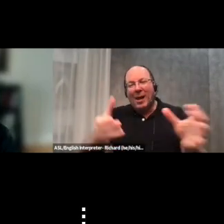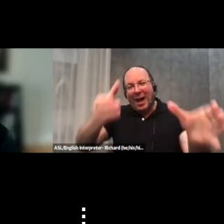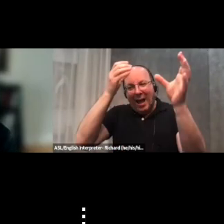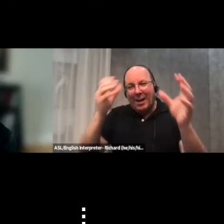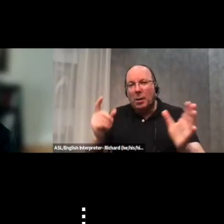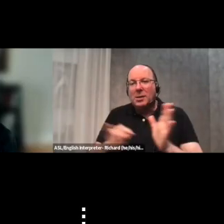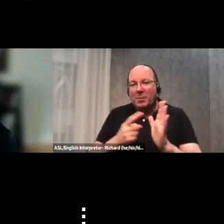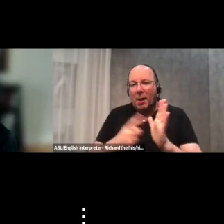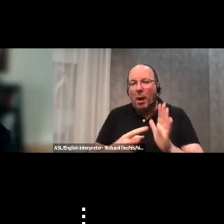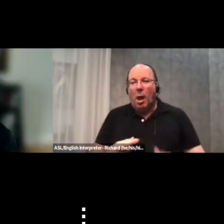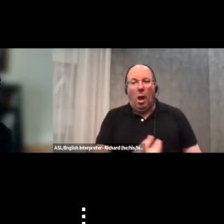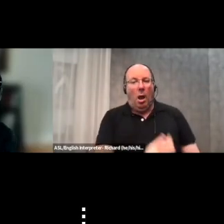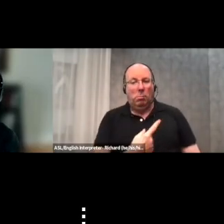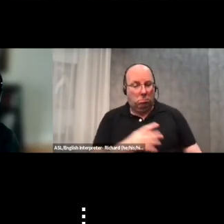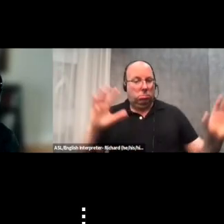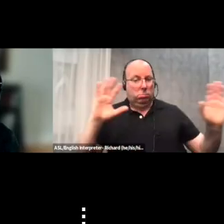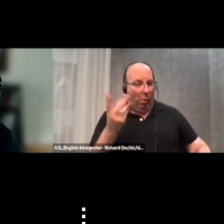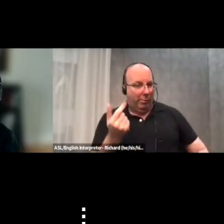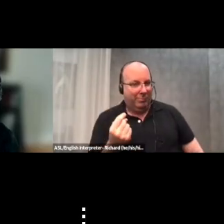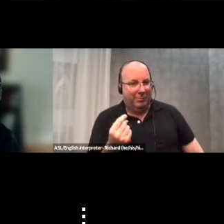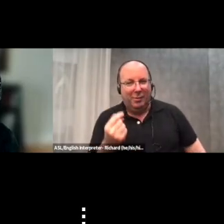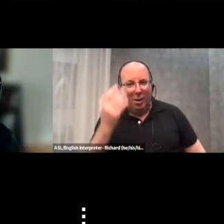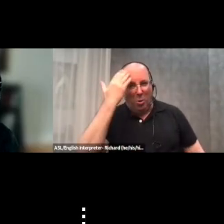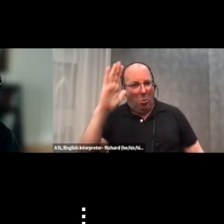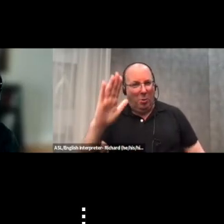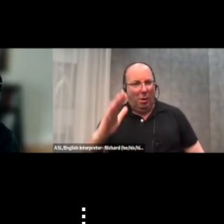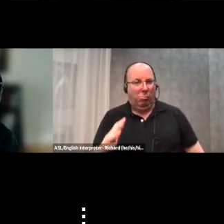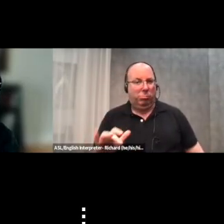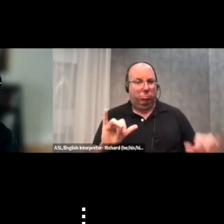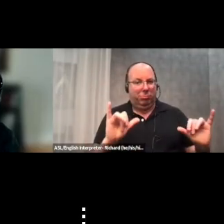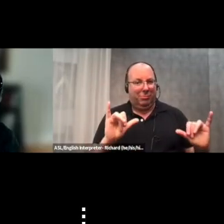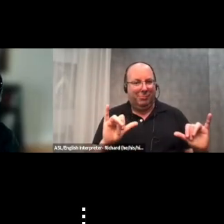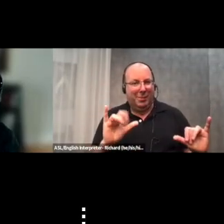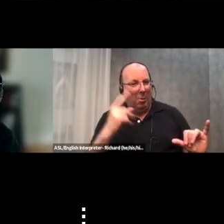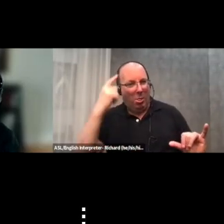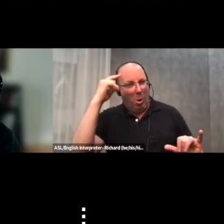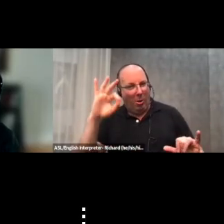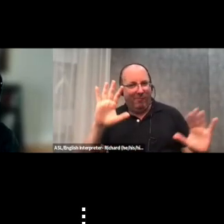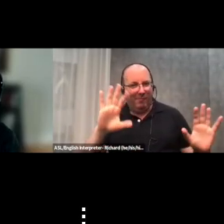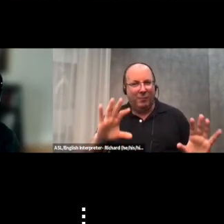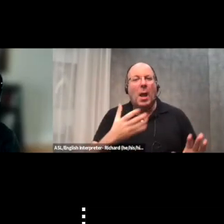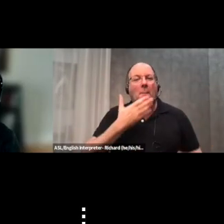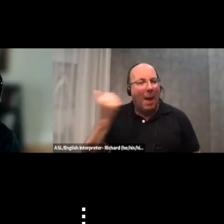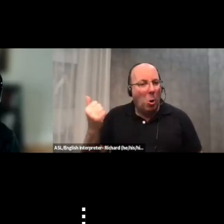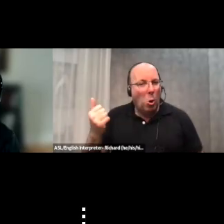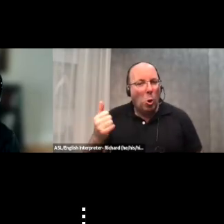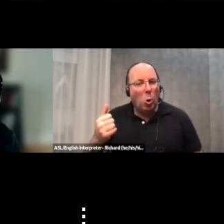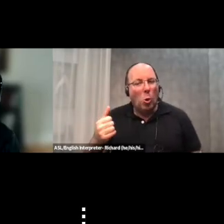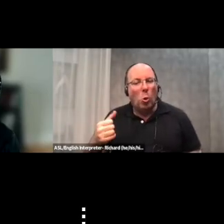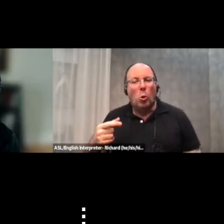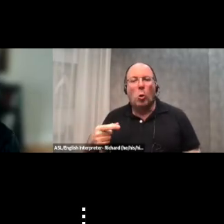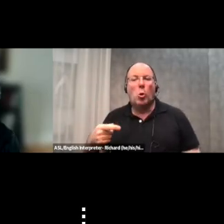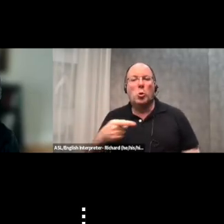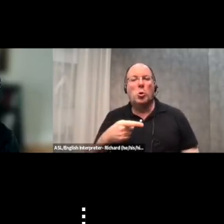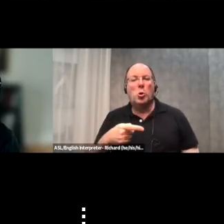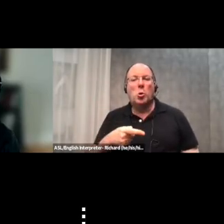a question might feel like it came out of left field, and it's okay to say, let me get back to you on that. It's better to do that than to